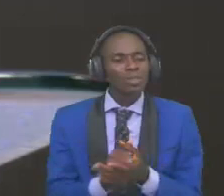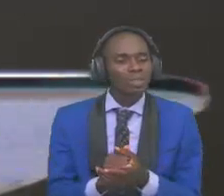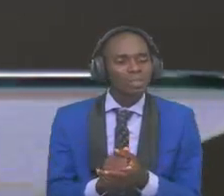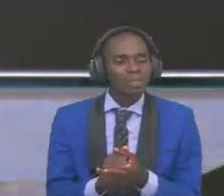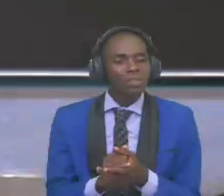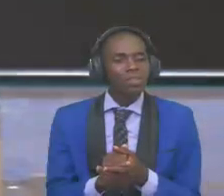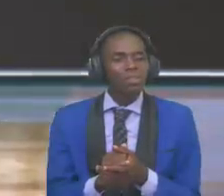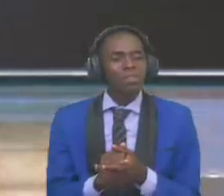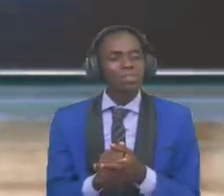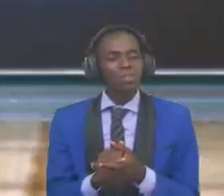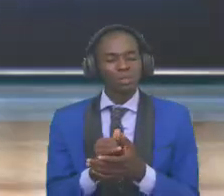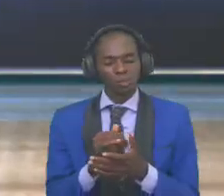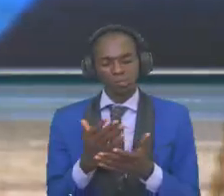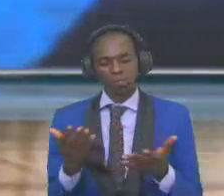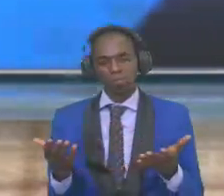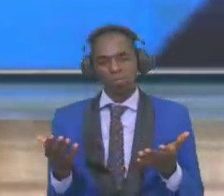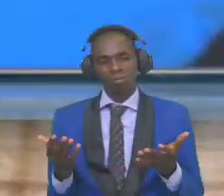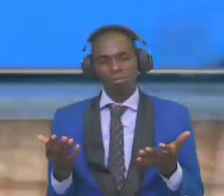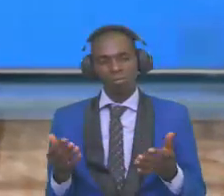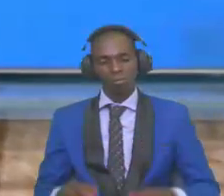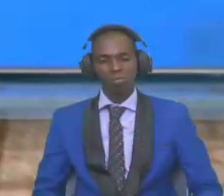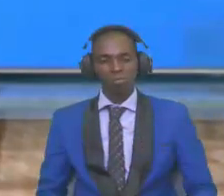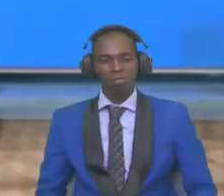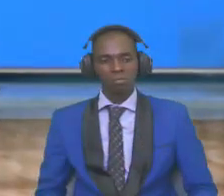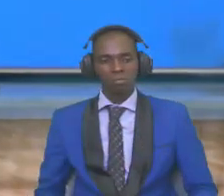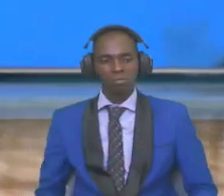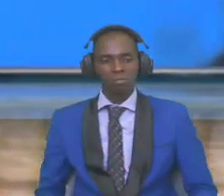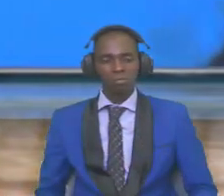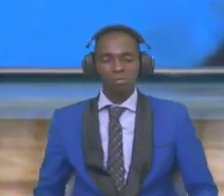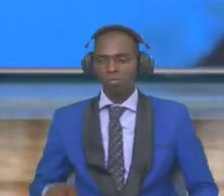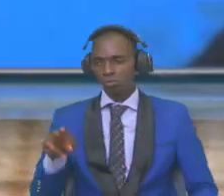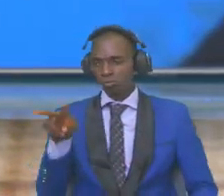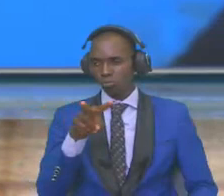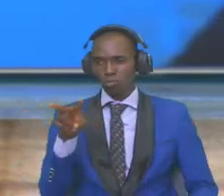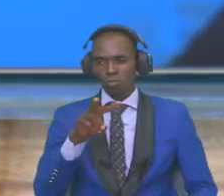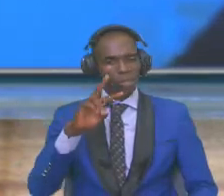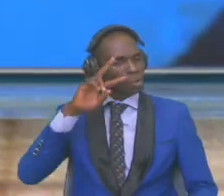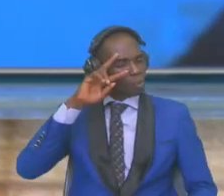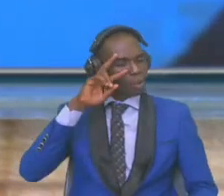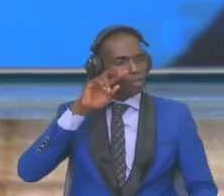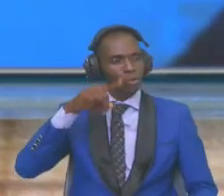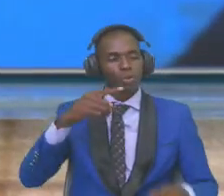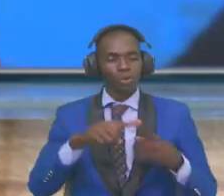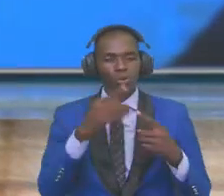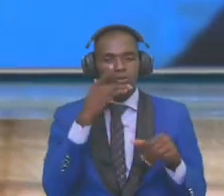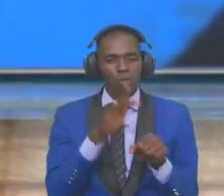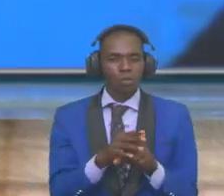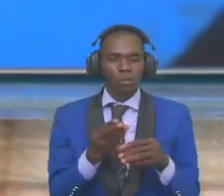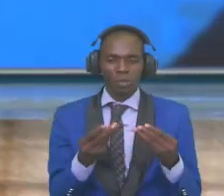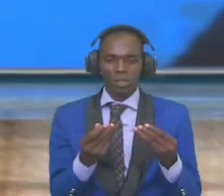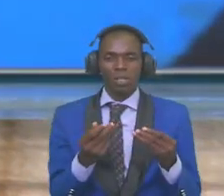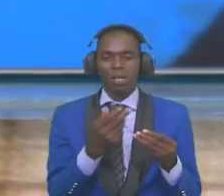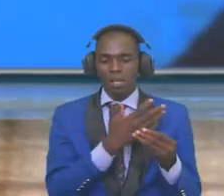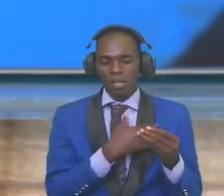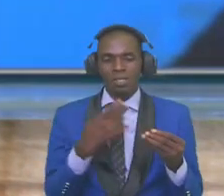who dares. You two spies, go to the land of Canaan and see how they